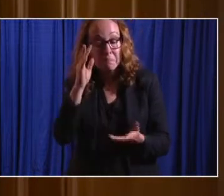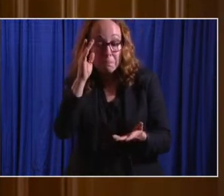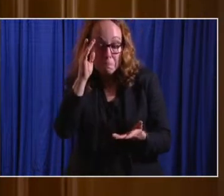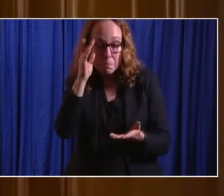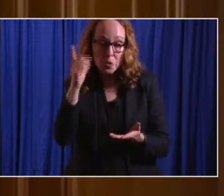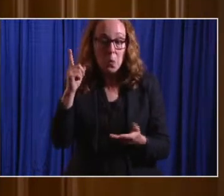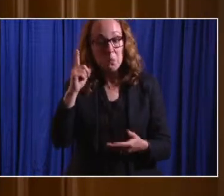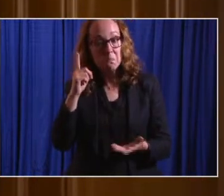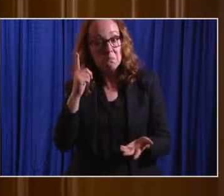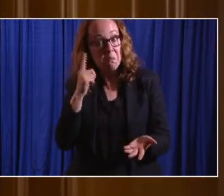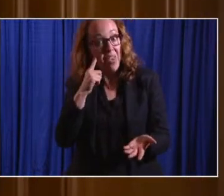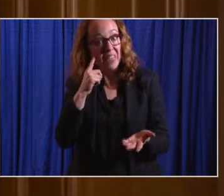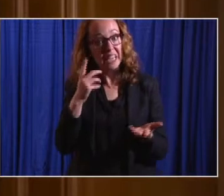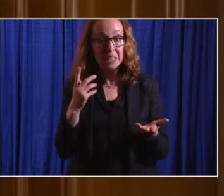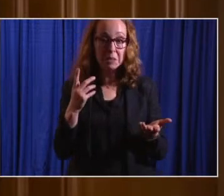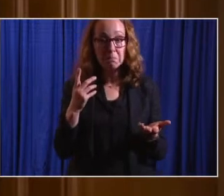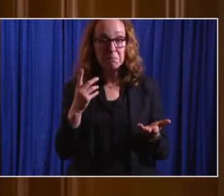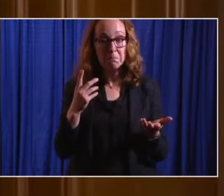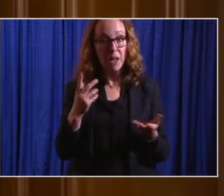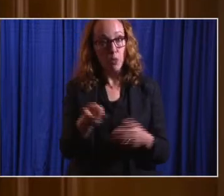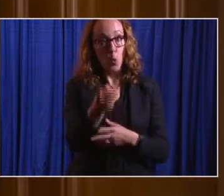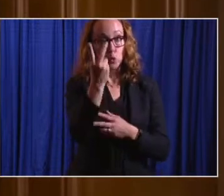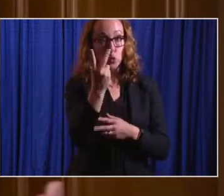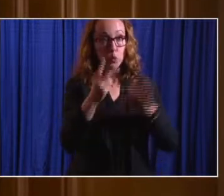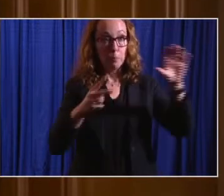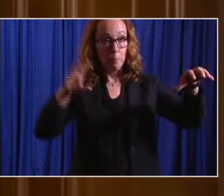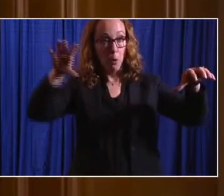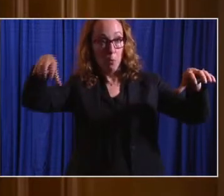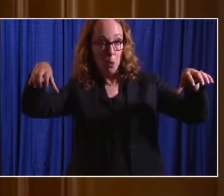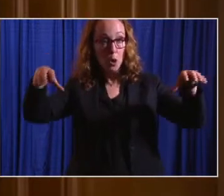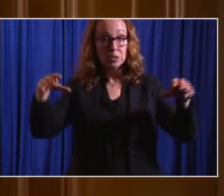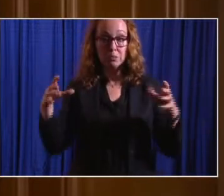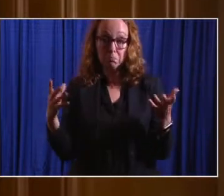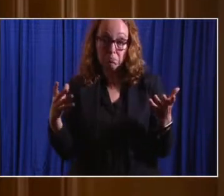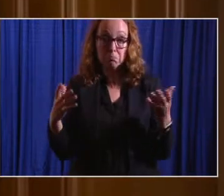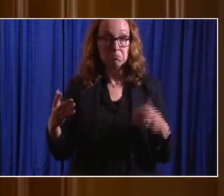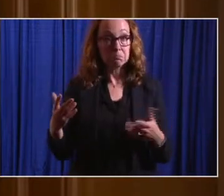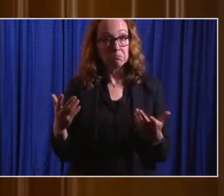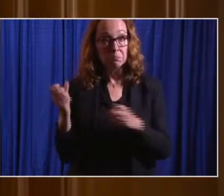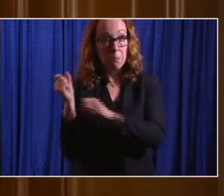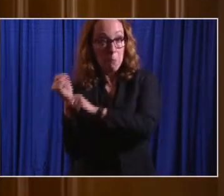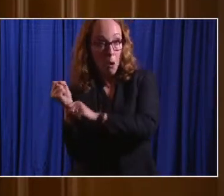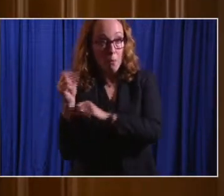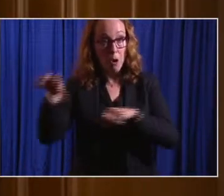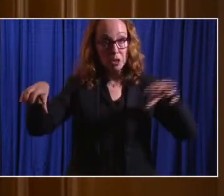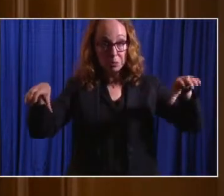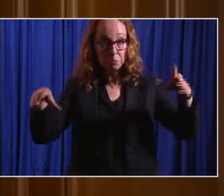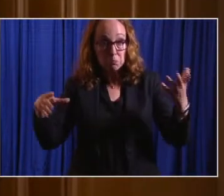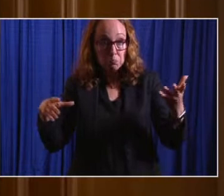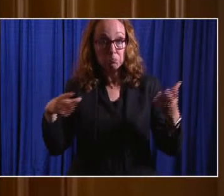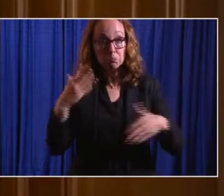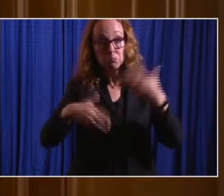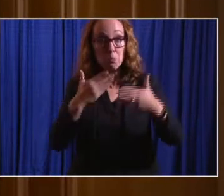pretty well at those two ballparks, games I've seen, the Indians and the Reds.